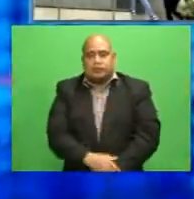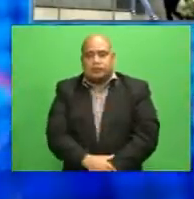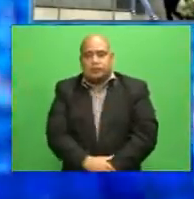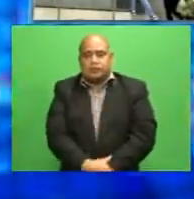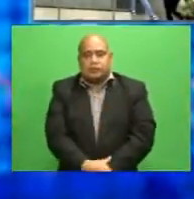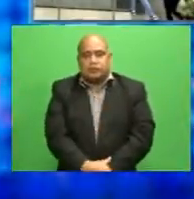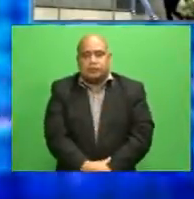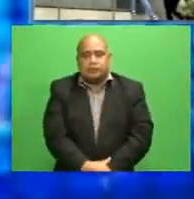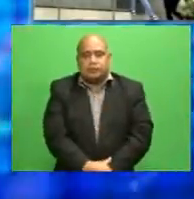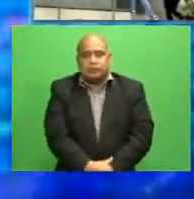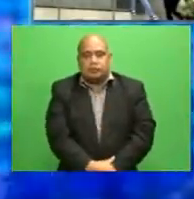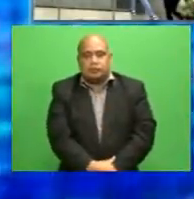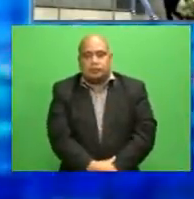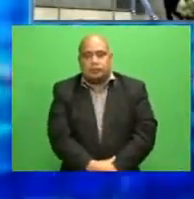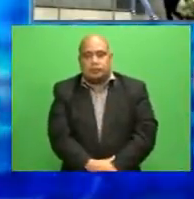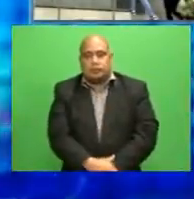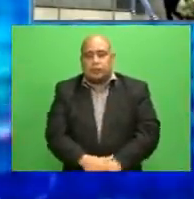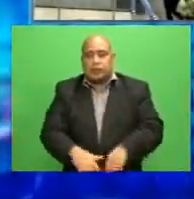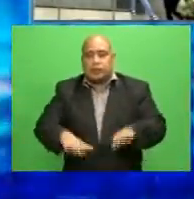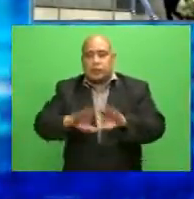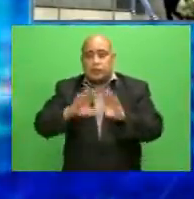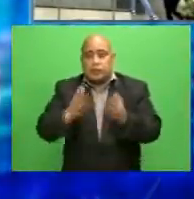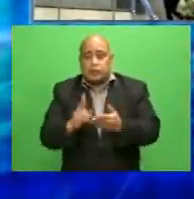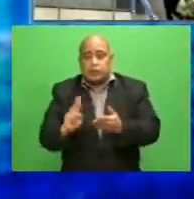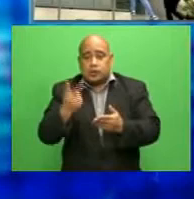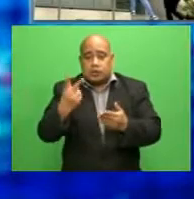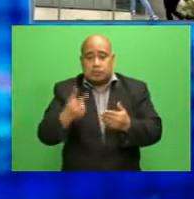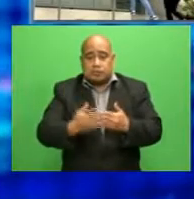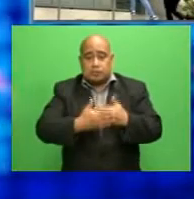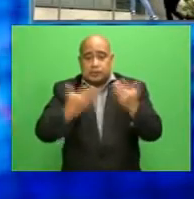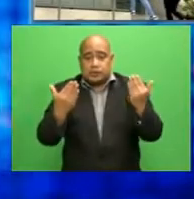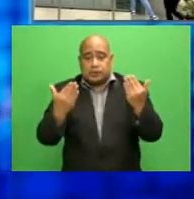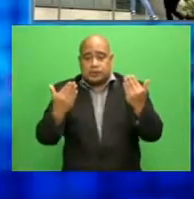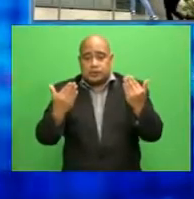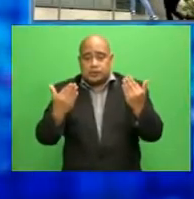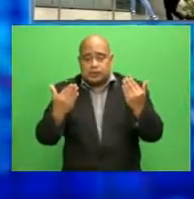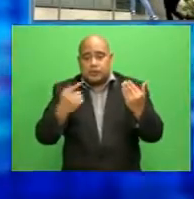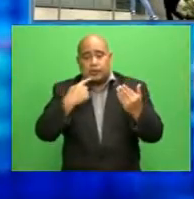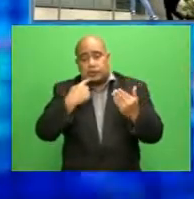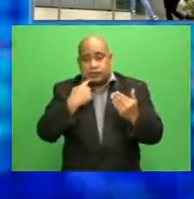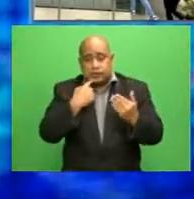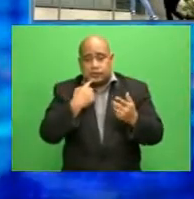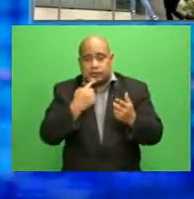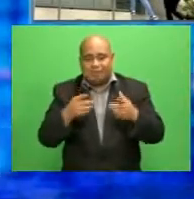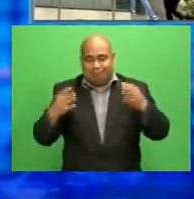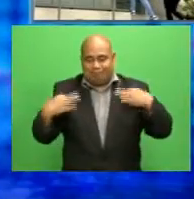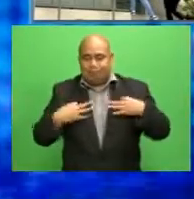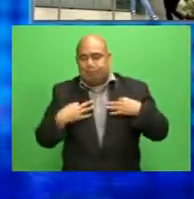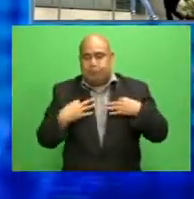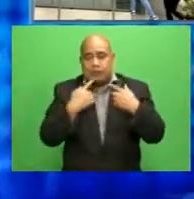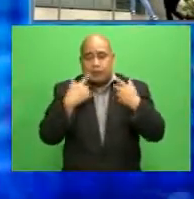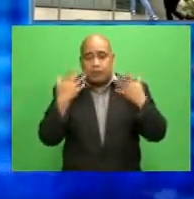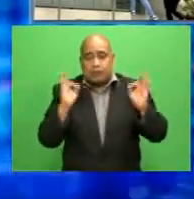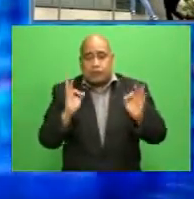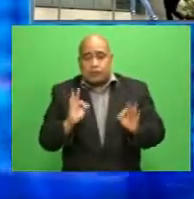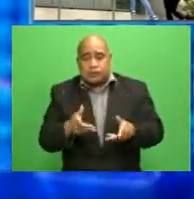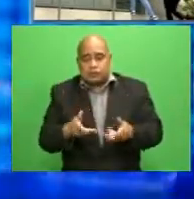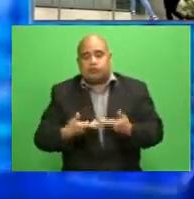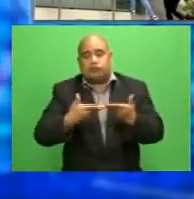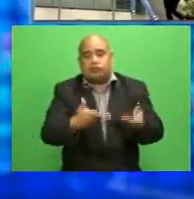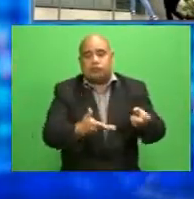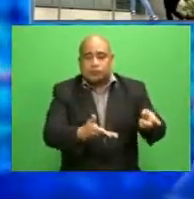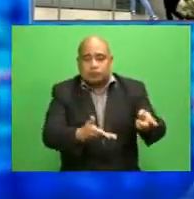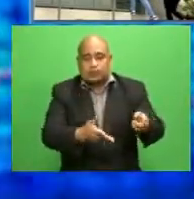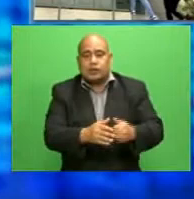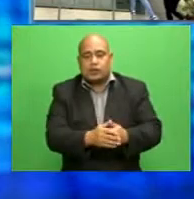H&M, the world's second biggest fashion retailer, suffered its first loss in decades in the second quarter, and it says it would